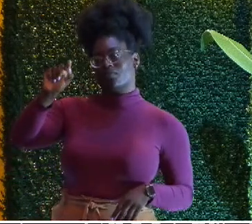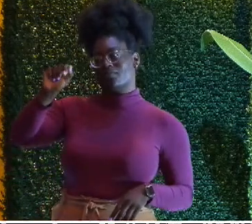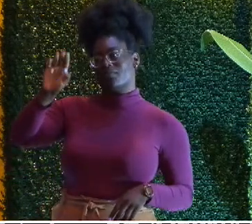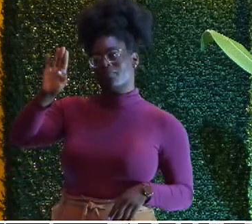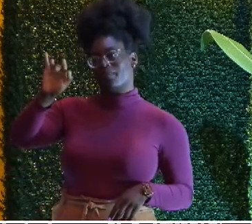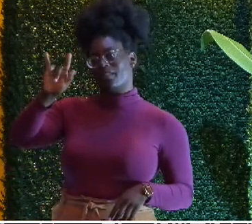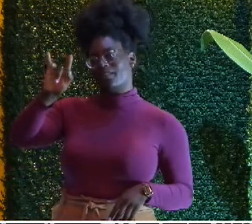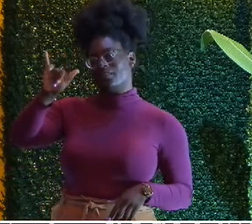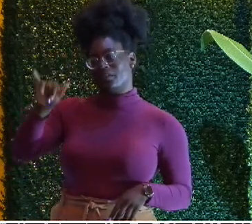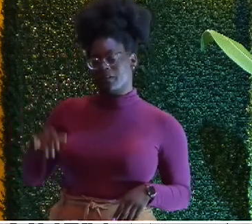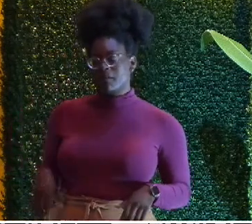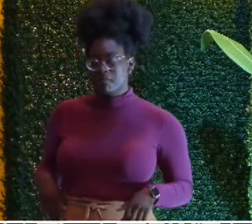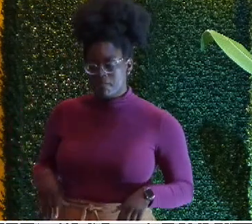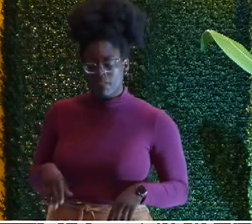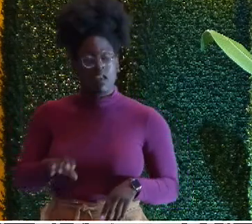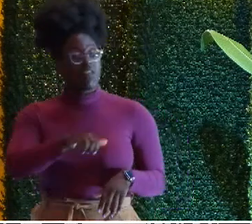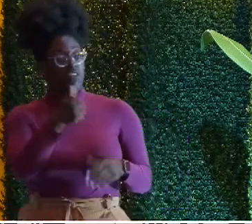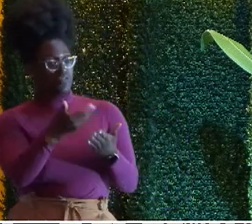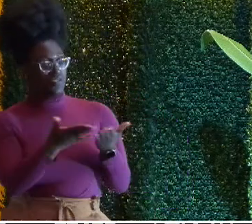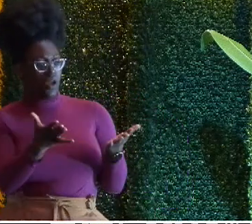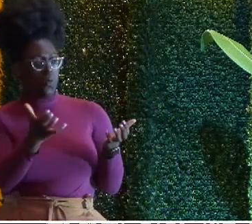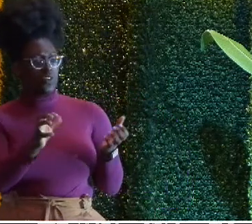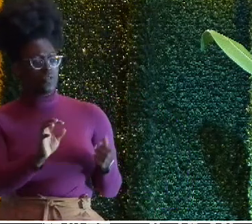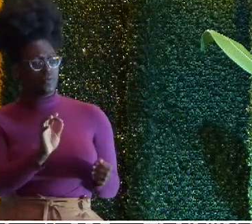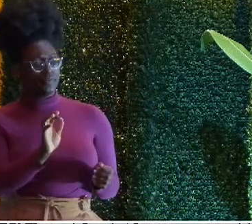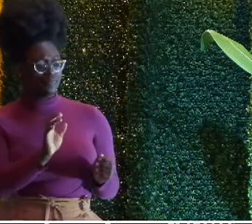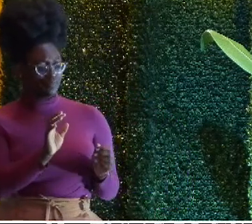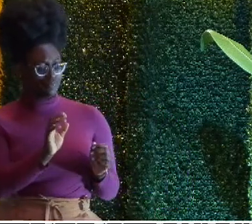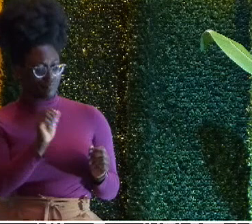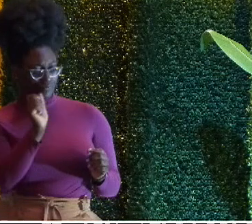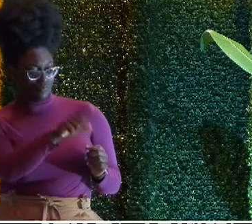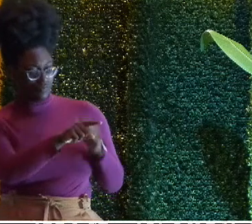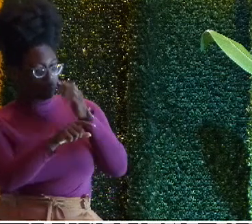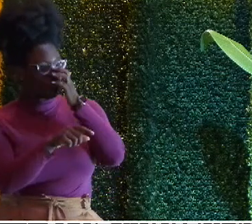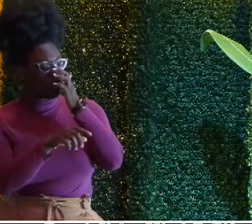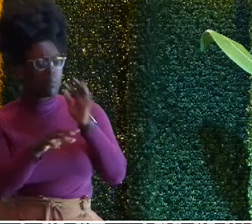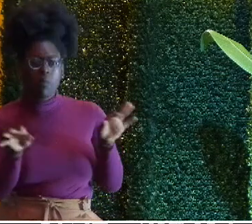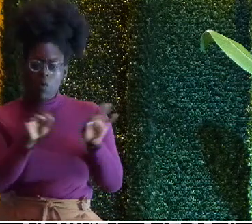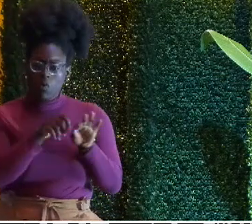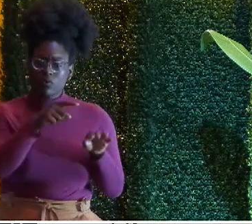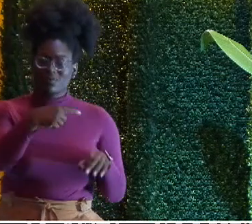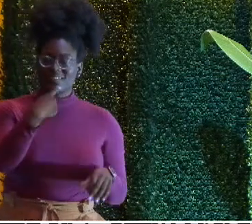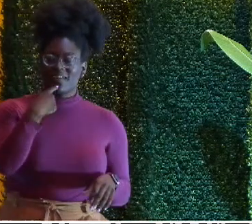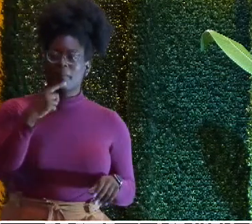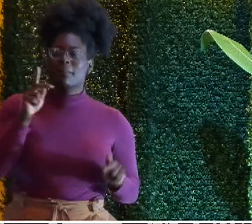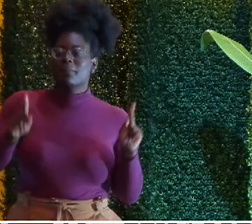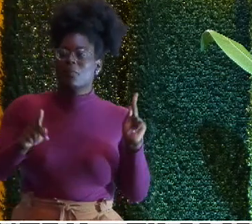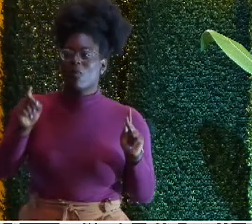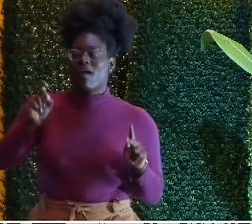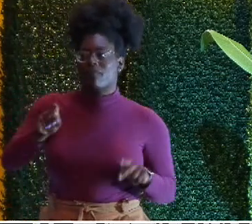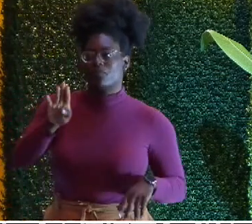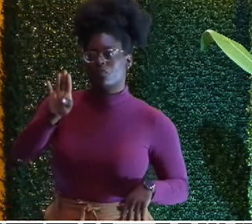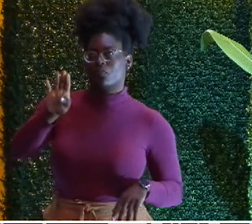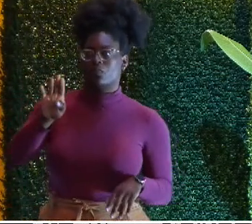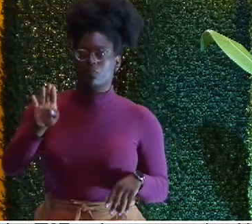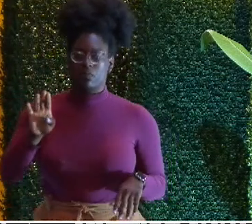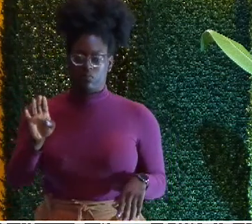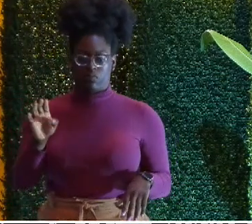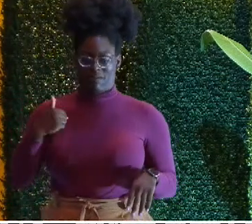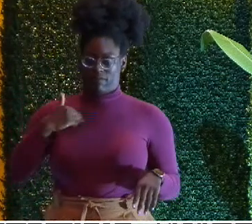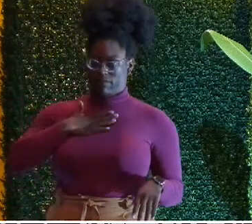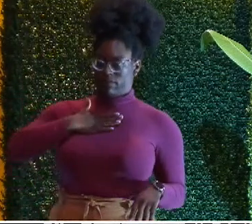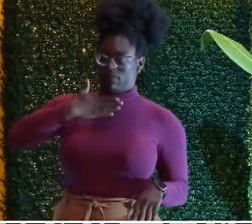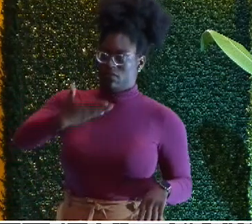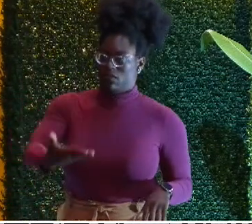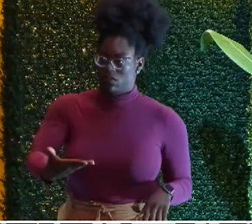more. I think it's important what you said about people having to opt in and be willful, right? So Mary Hooks in the mandate